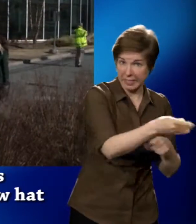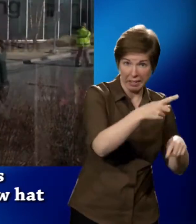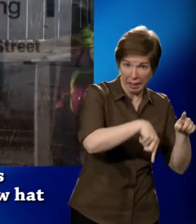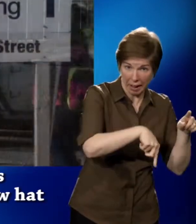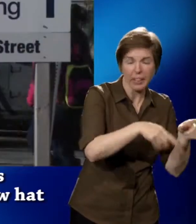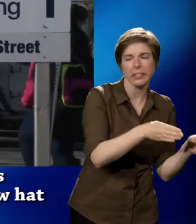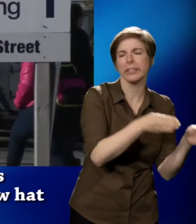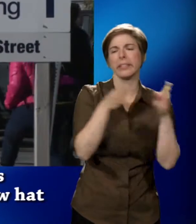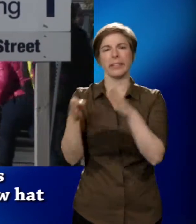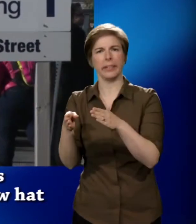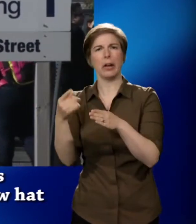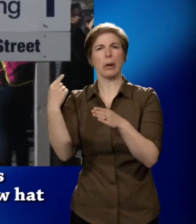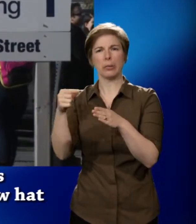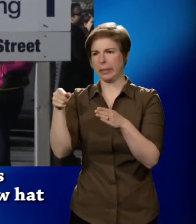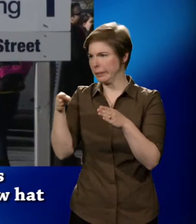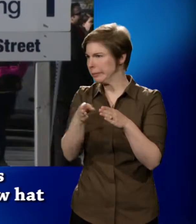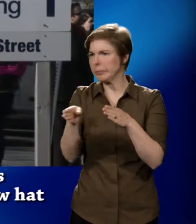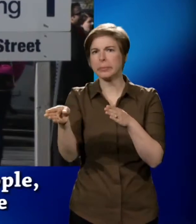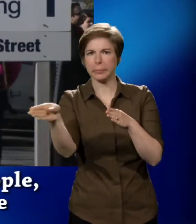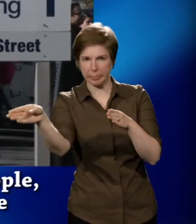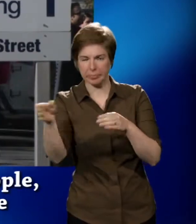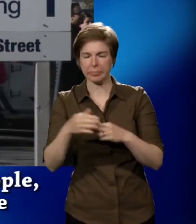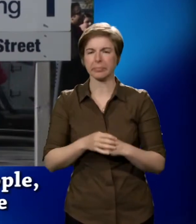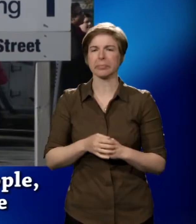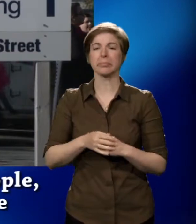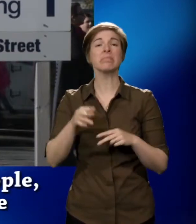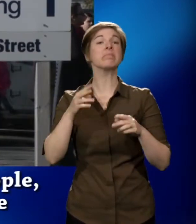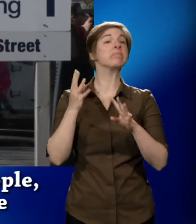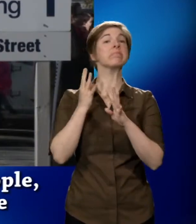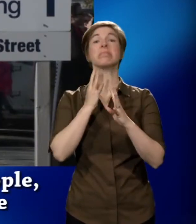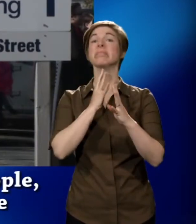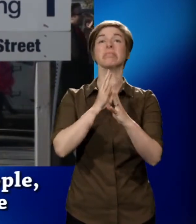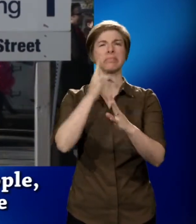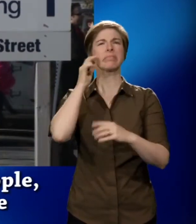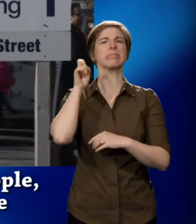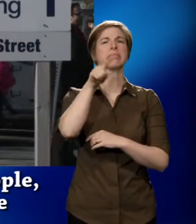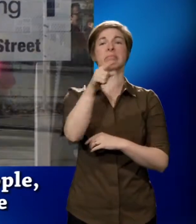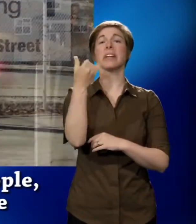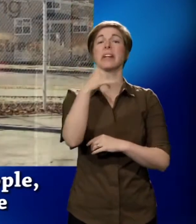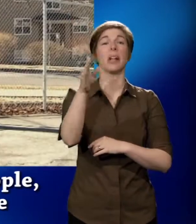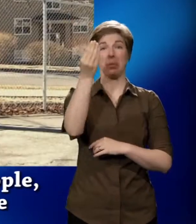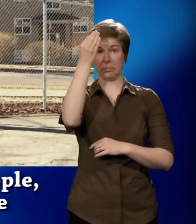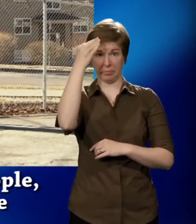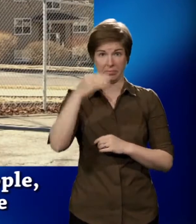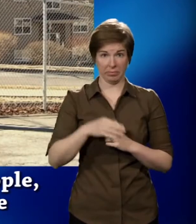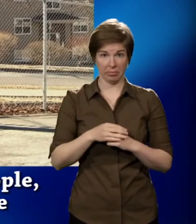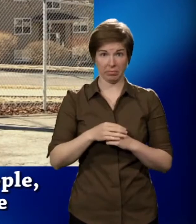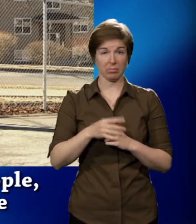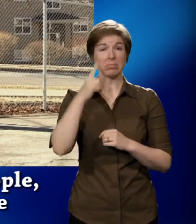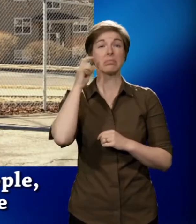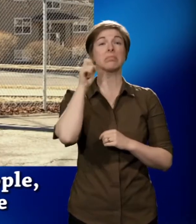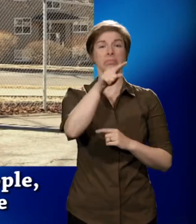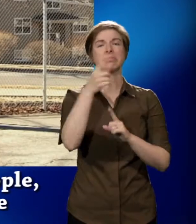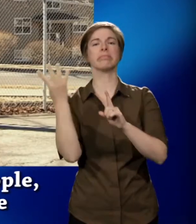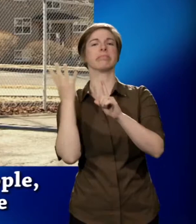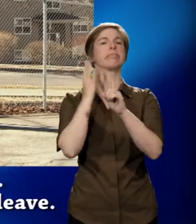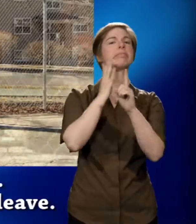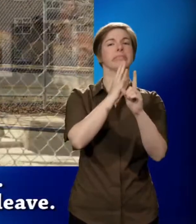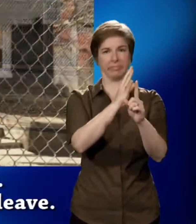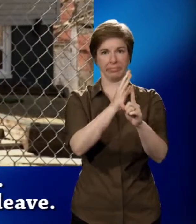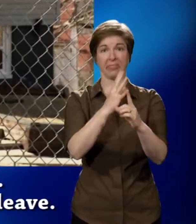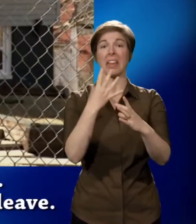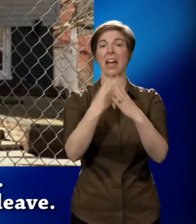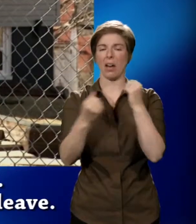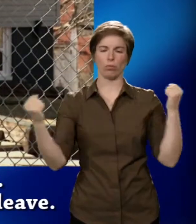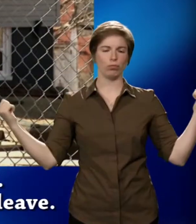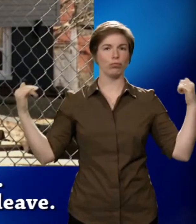bright yellow hat and the safety vest on. Follow instructions from those people. The intent is to safely go outside and